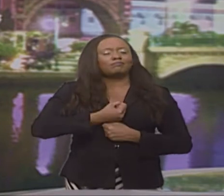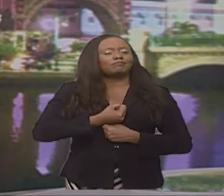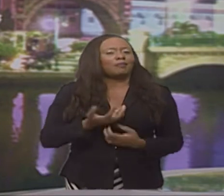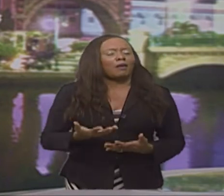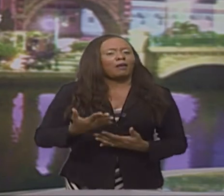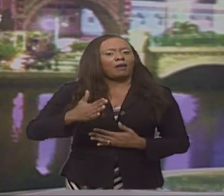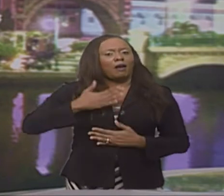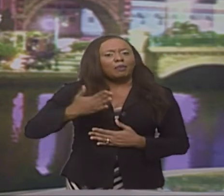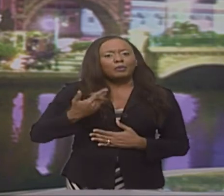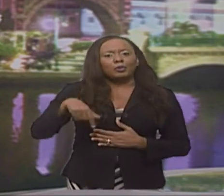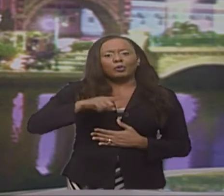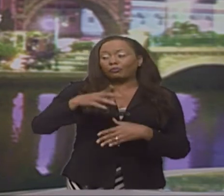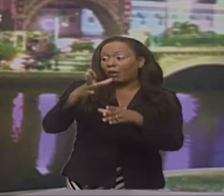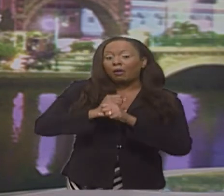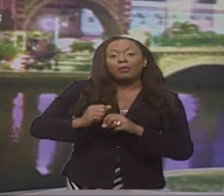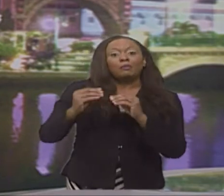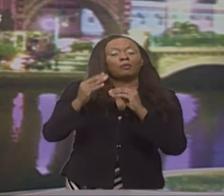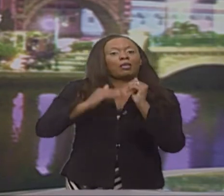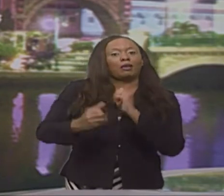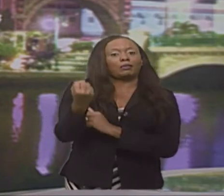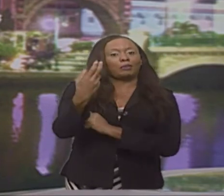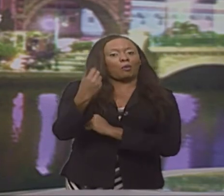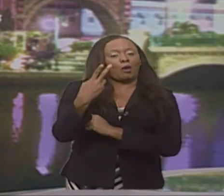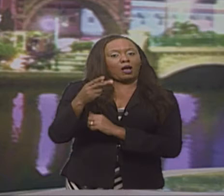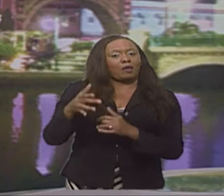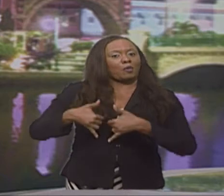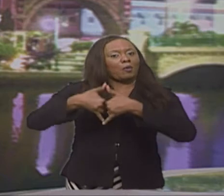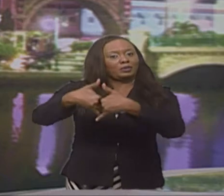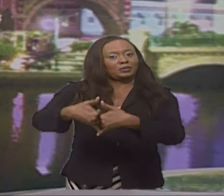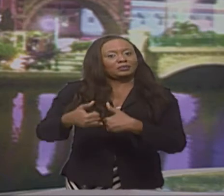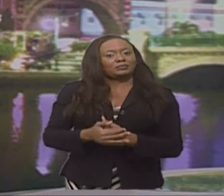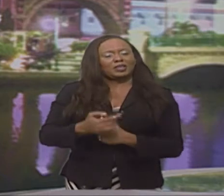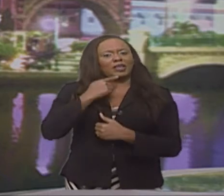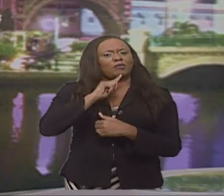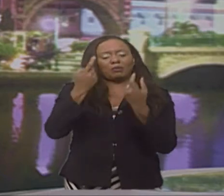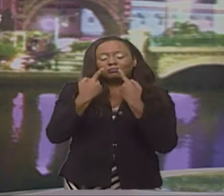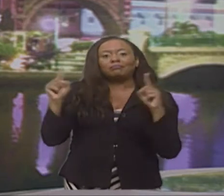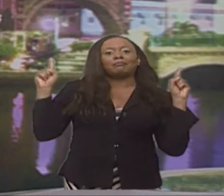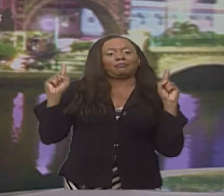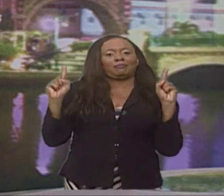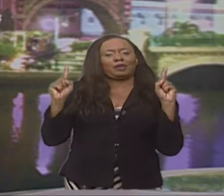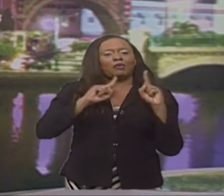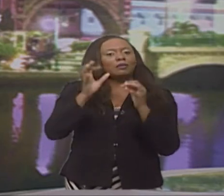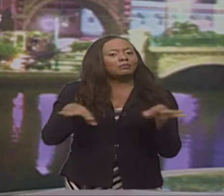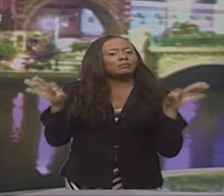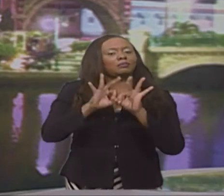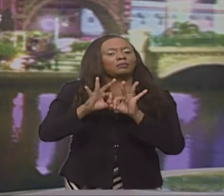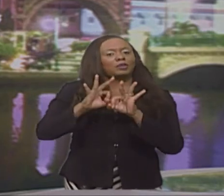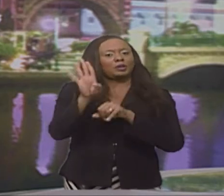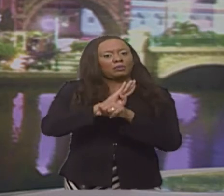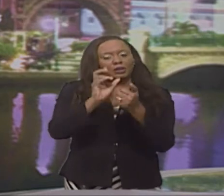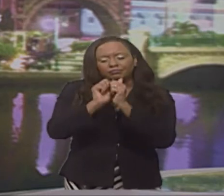about the island capturing more than a dozen awards. He also described the achievement as significant, given the fact that Barbados competed